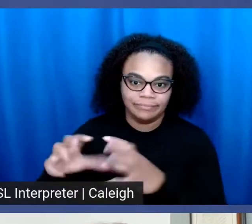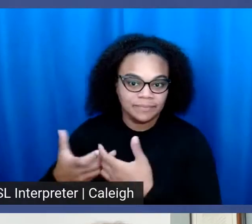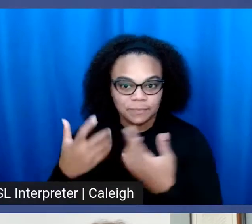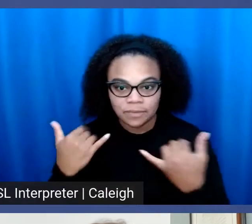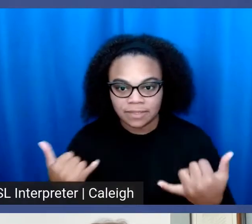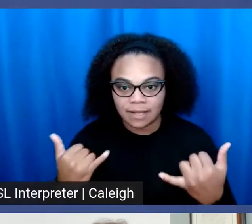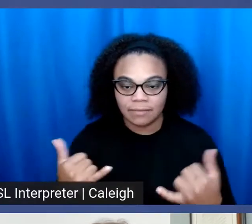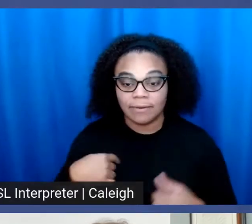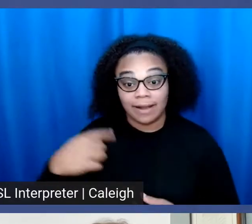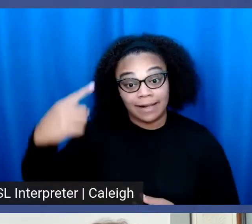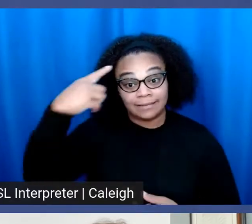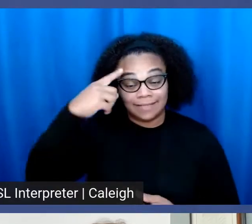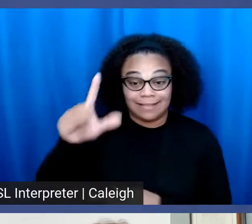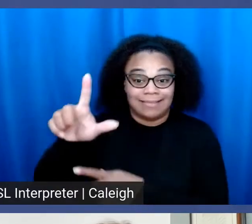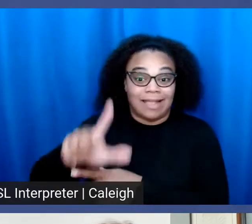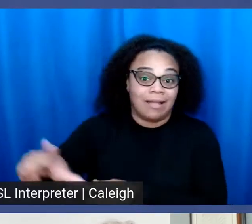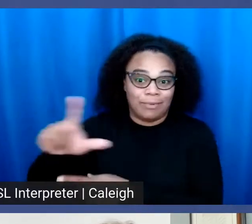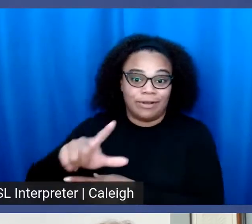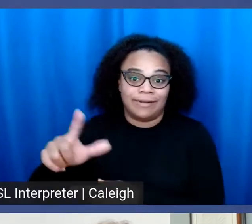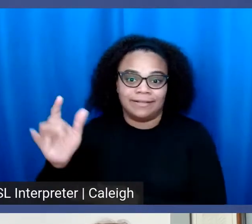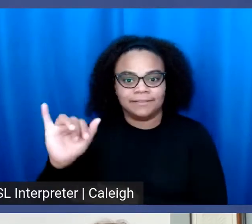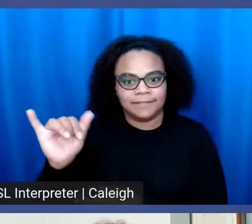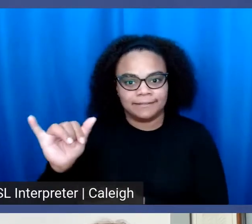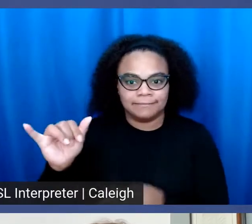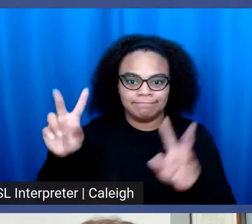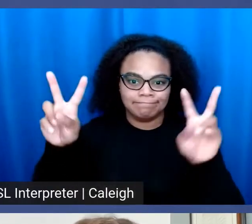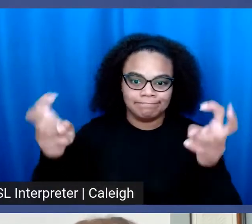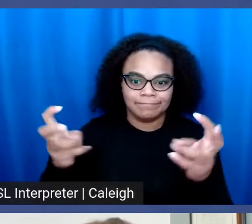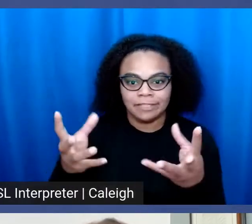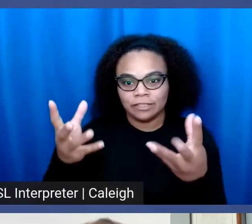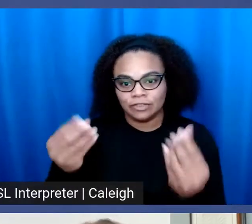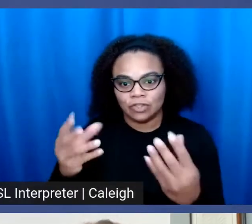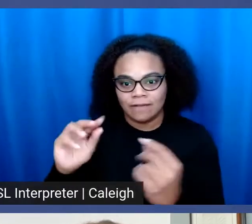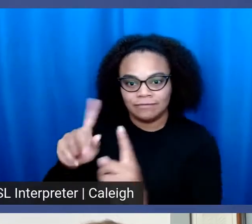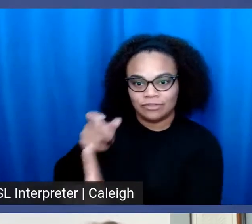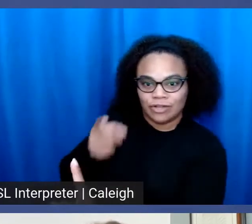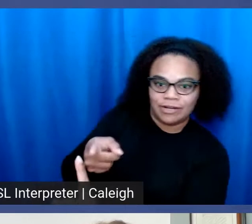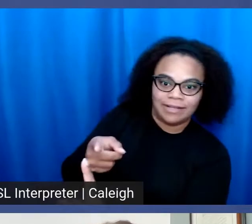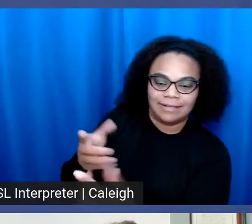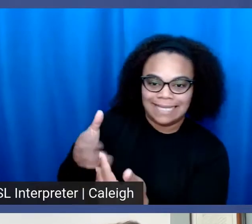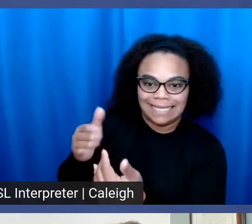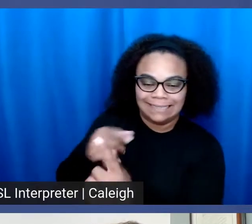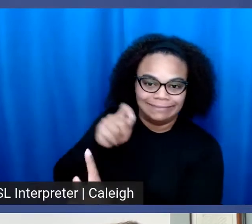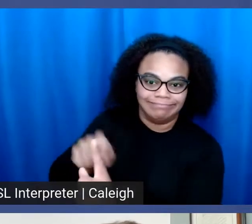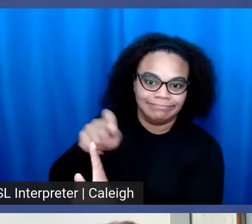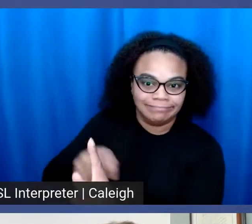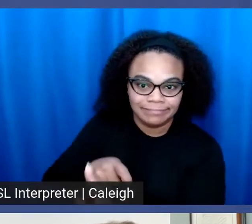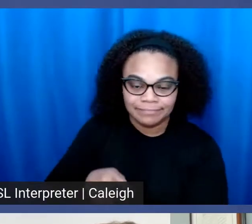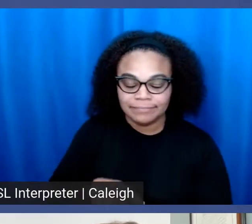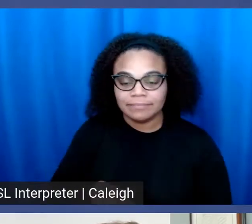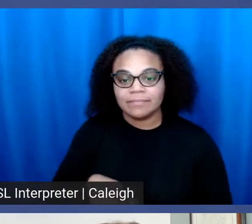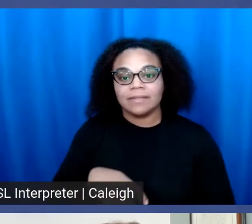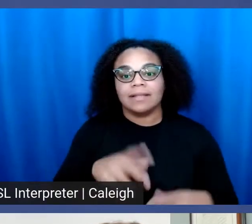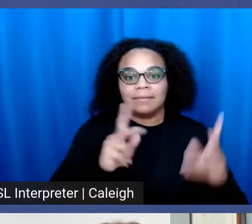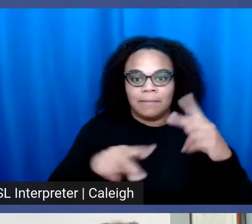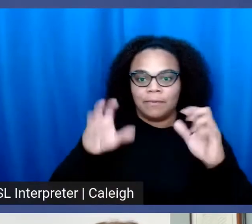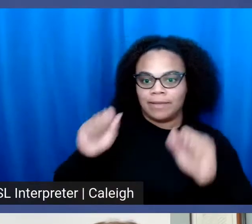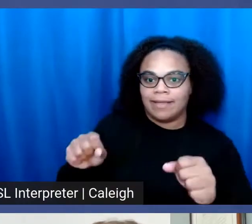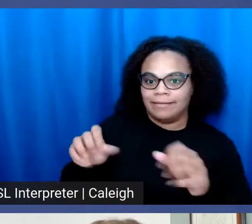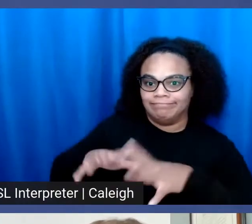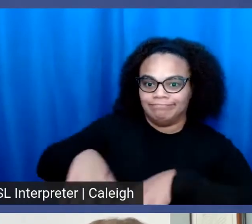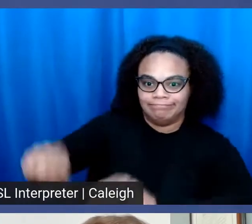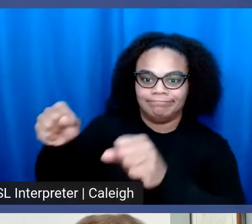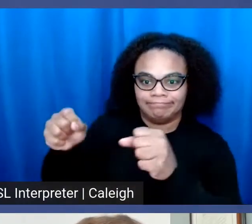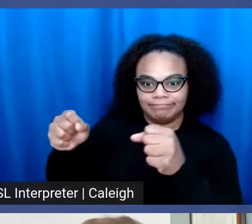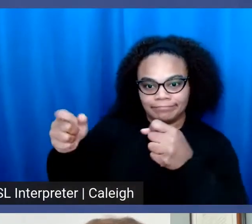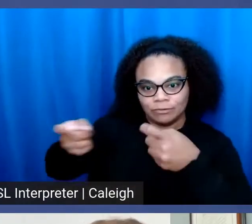They are a way for folks to exercise some sense of power and control over a changing world.